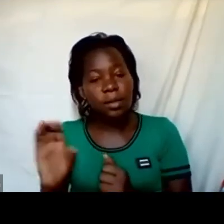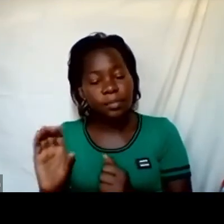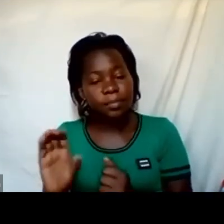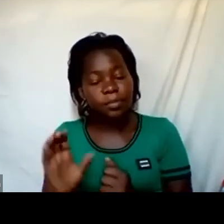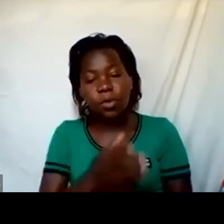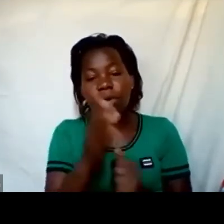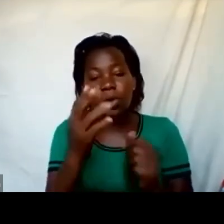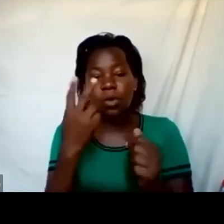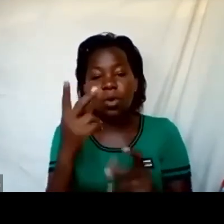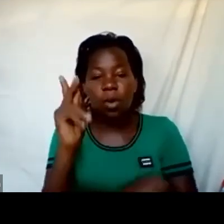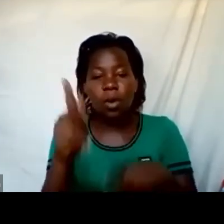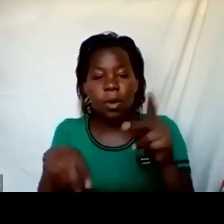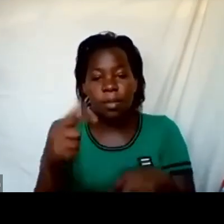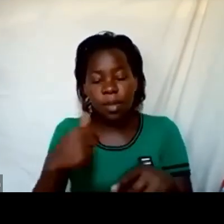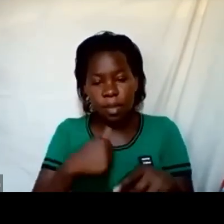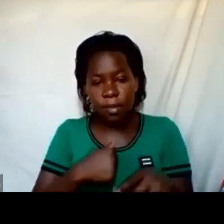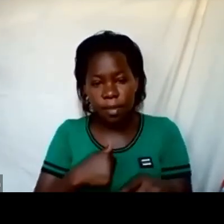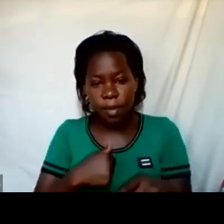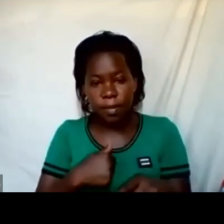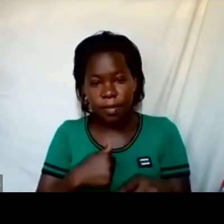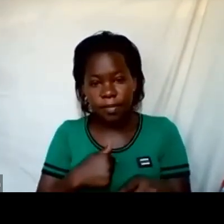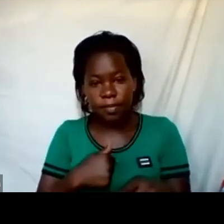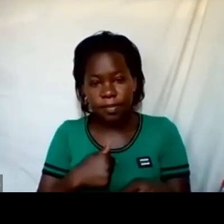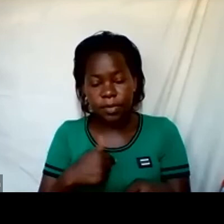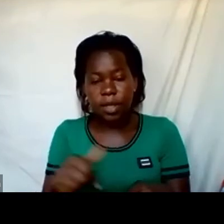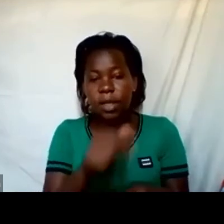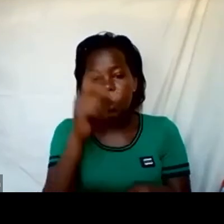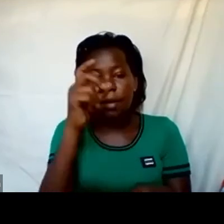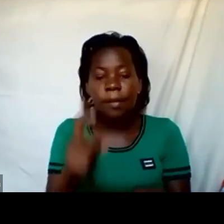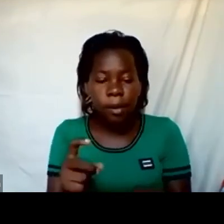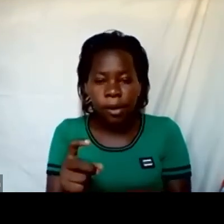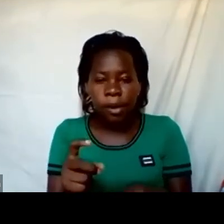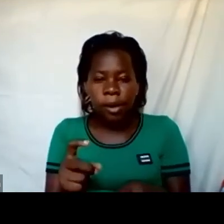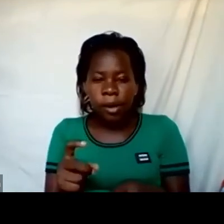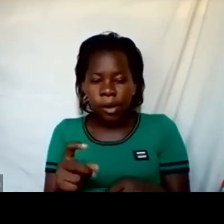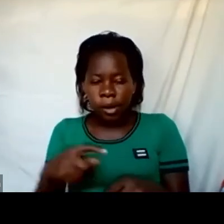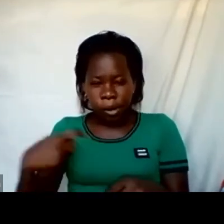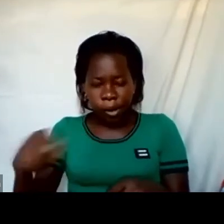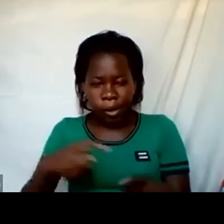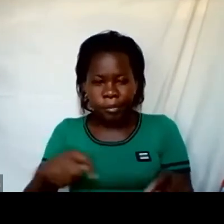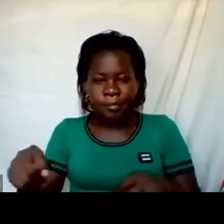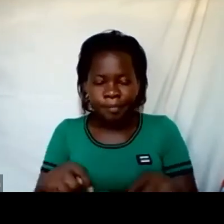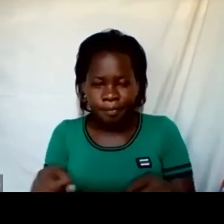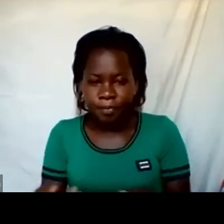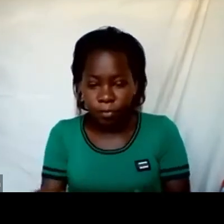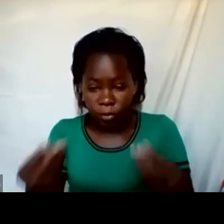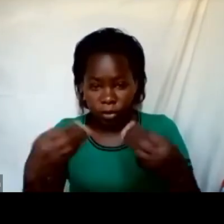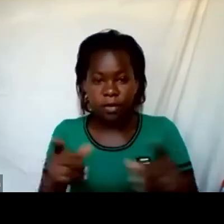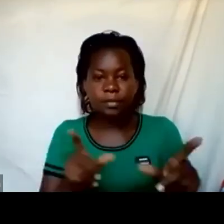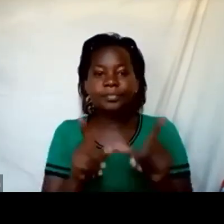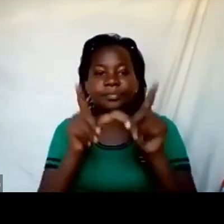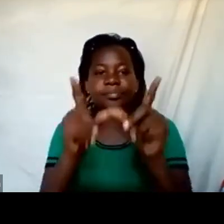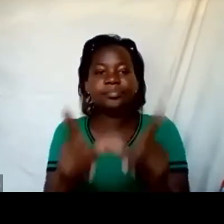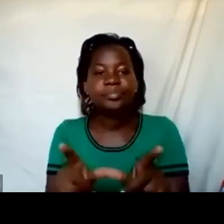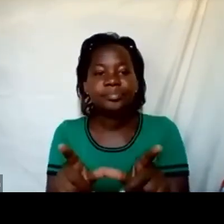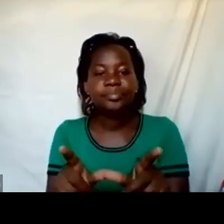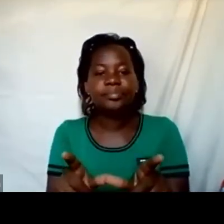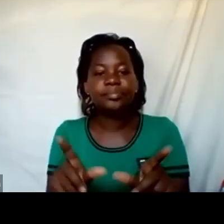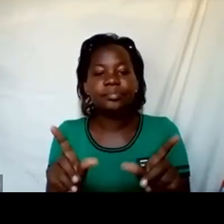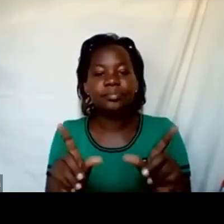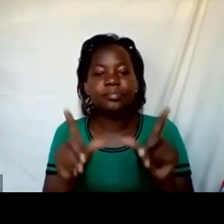and someone I would call a quality controller, and we are given certification. But we don't have any robust equipment in